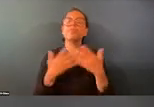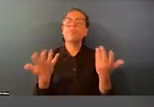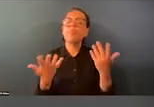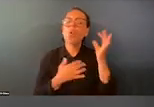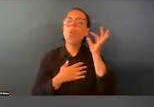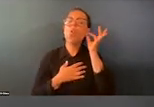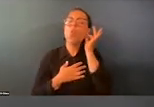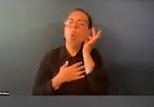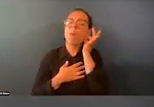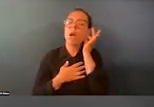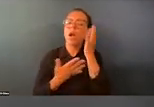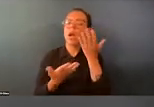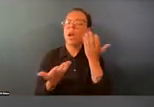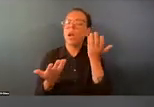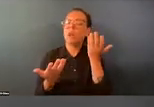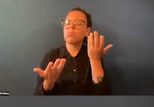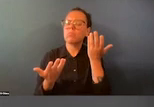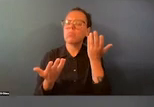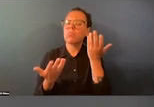women. Is this a